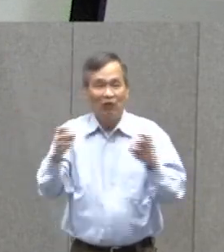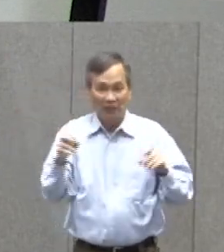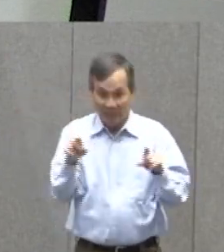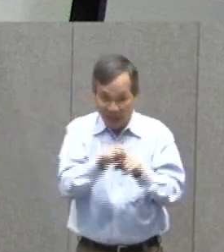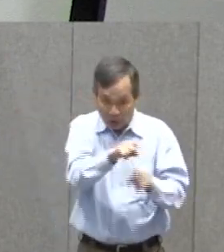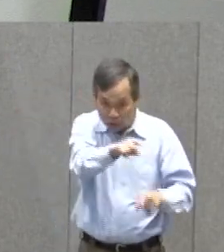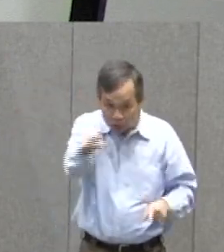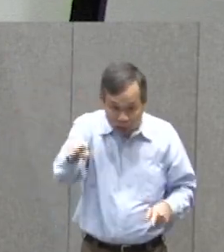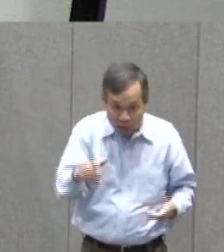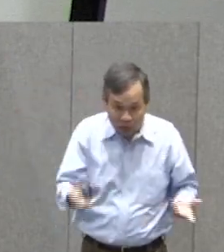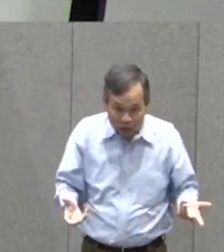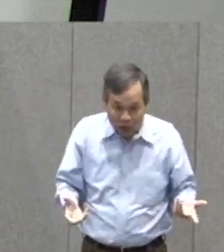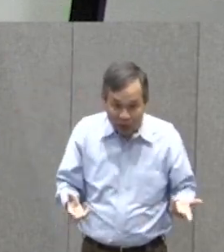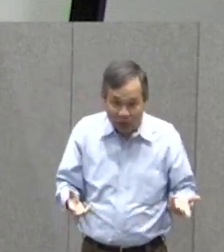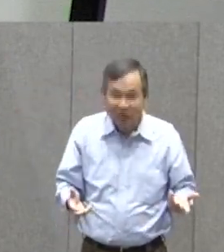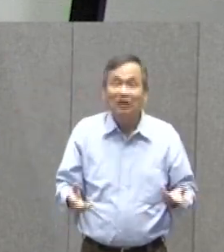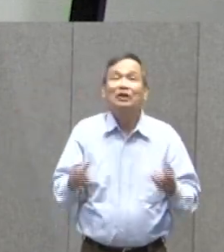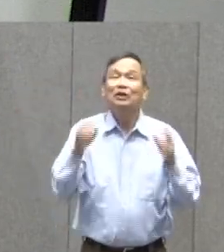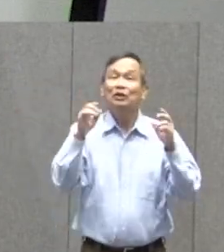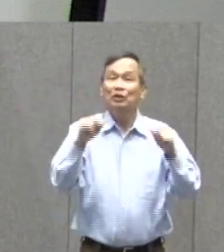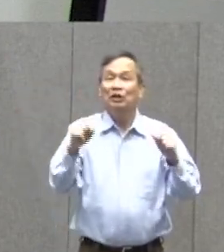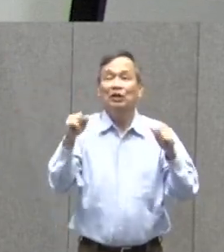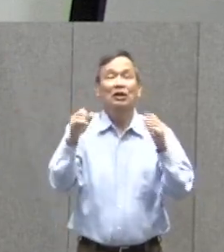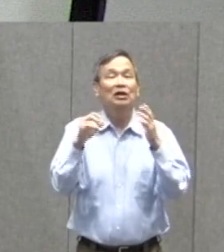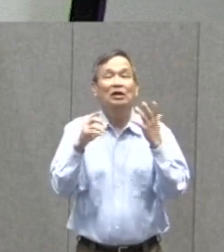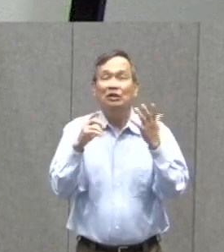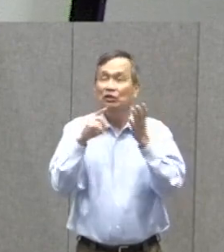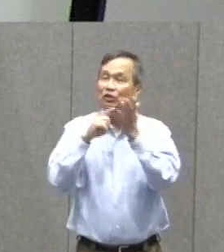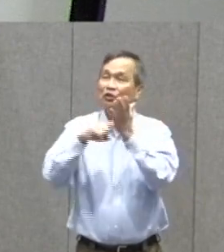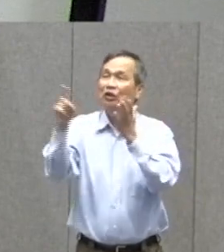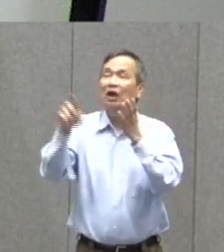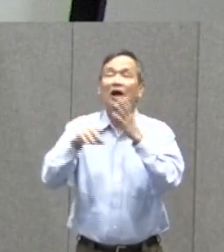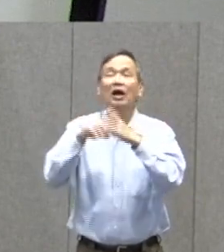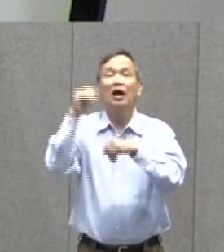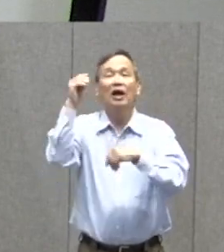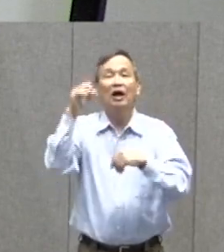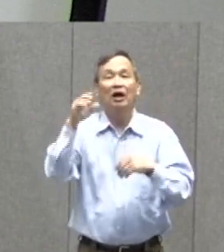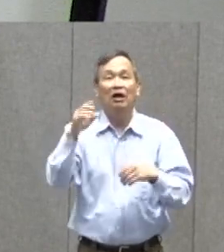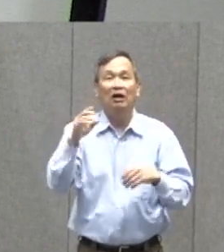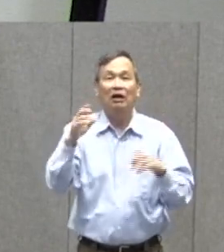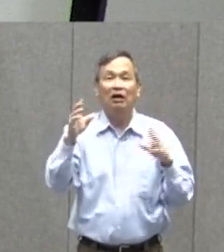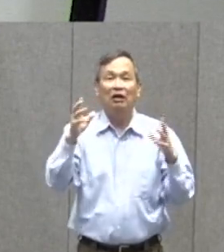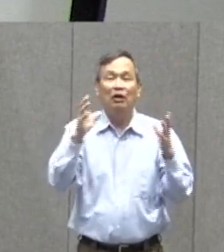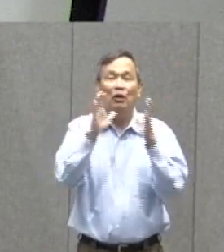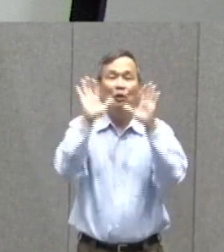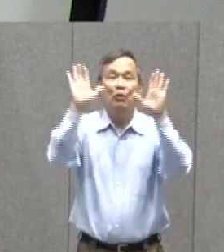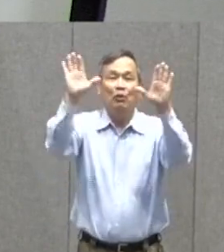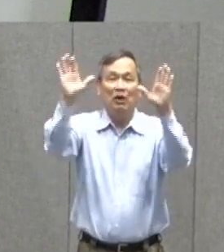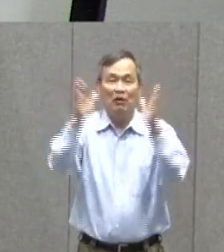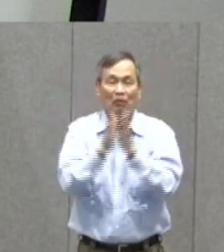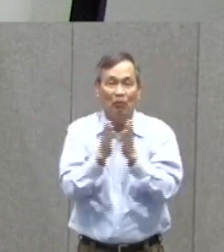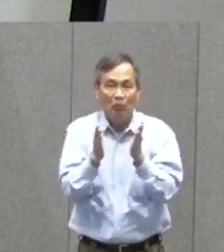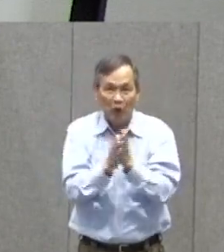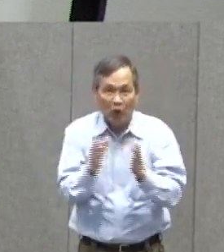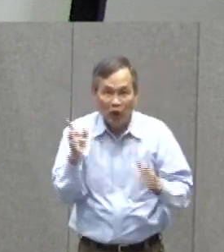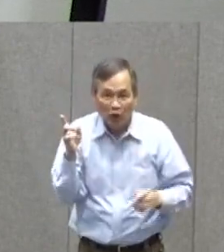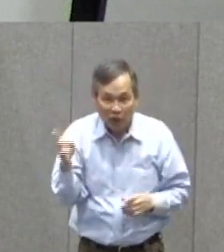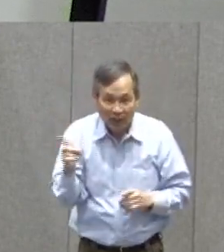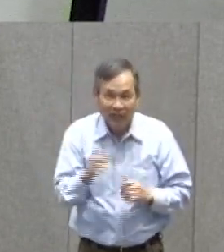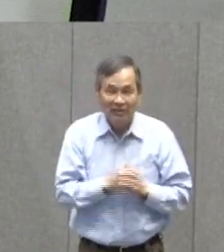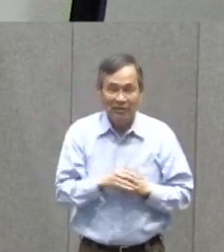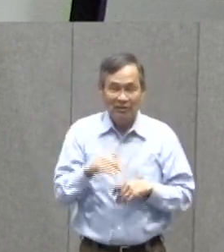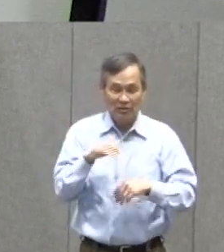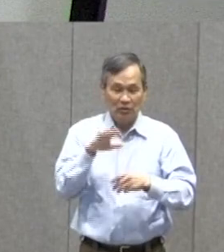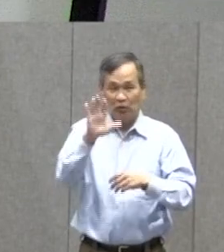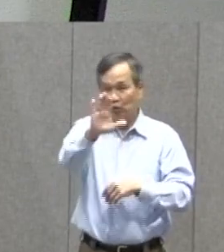summer, that you are able to check out all these unimaginable amount of books at your local